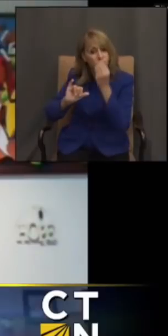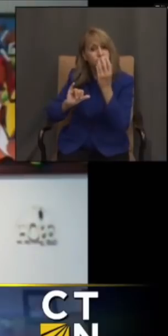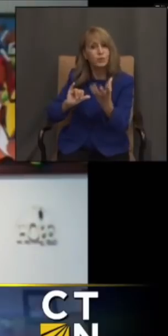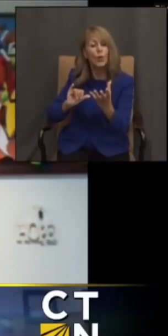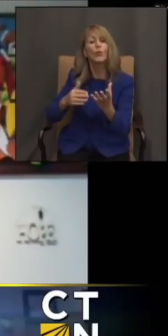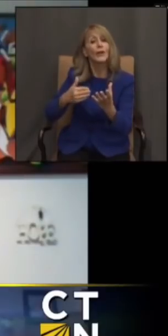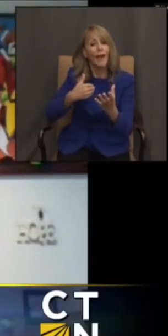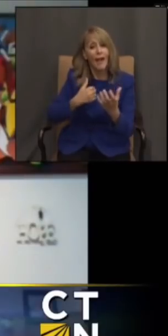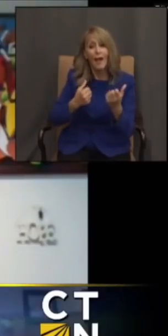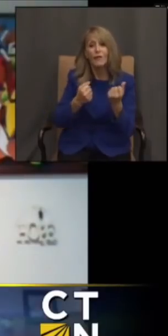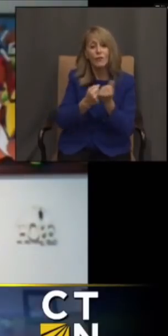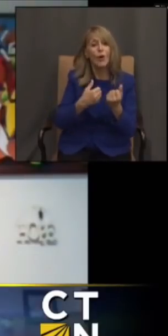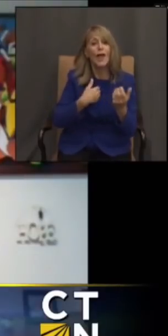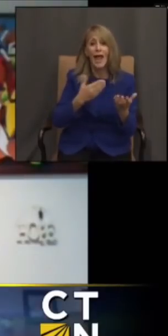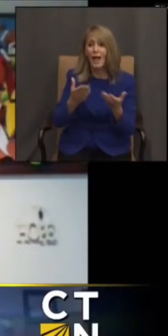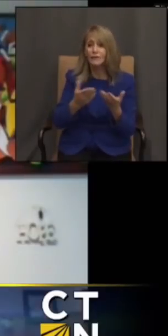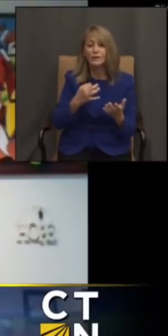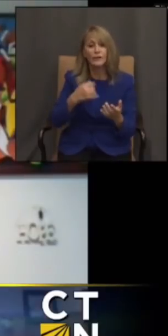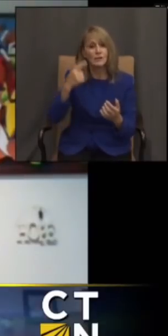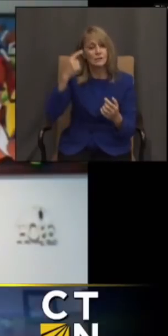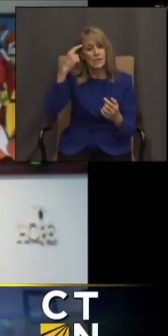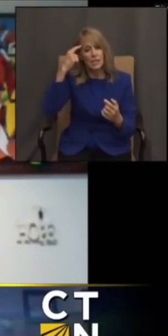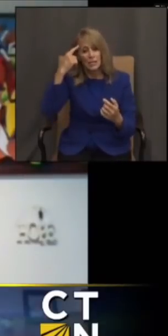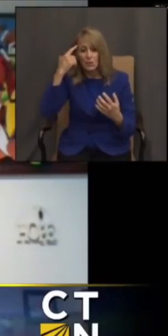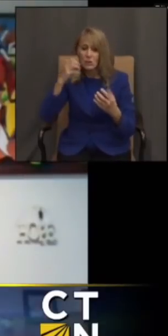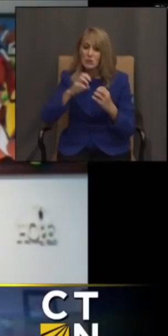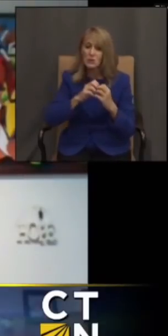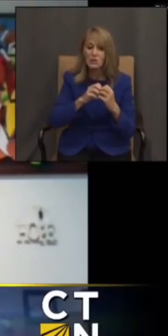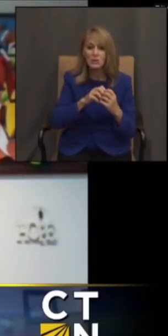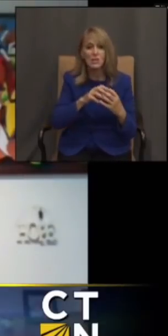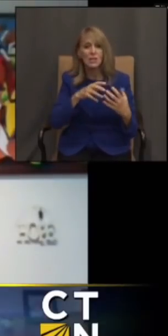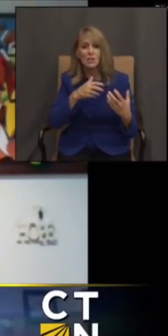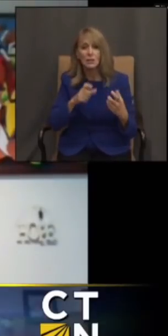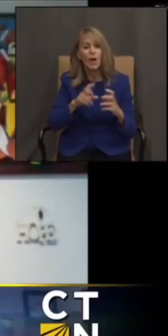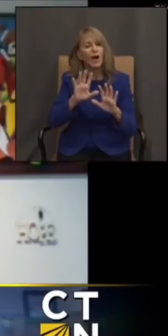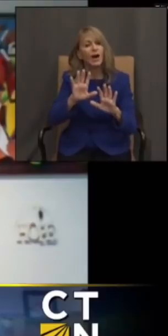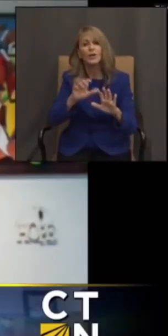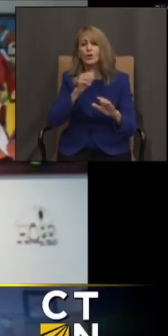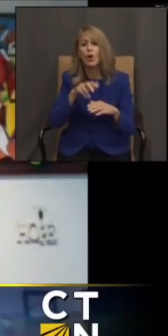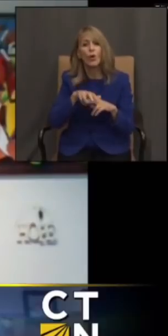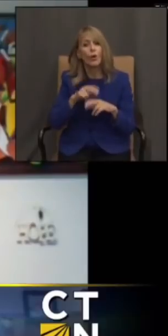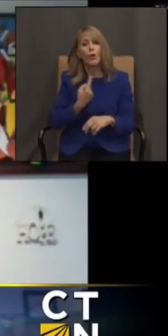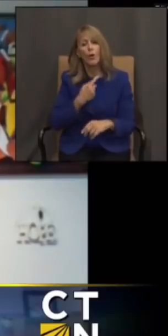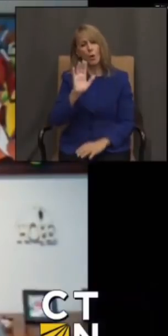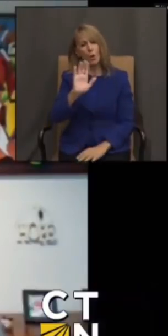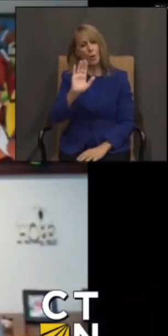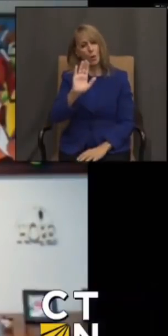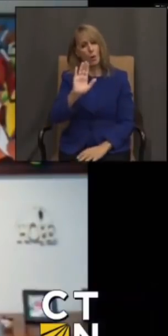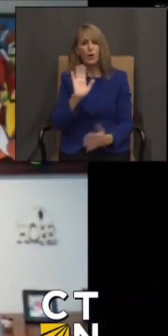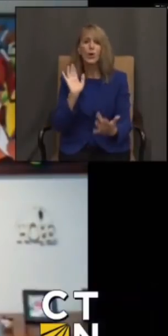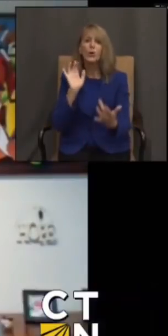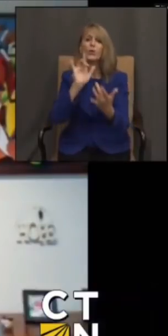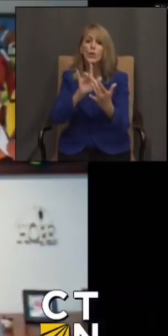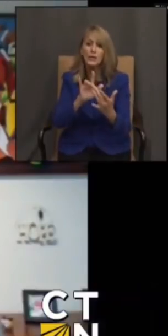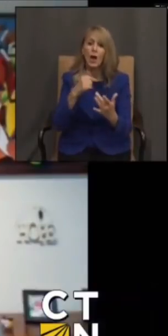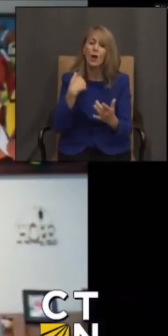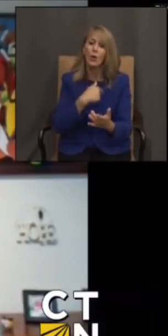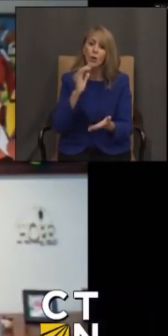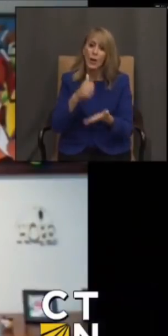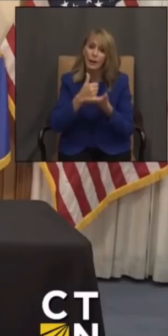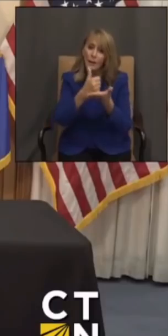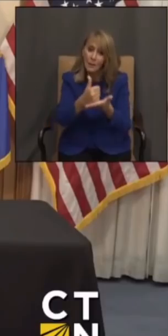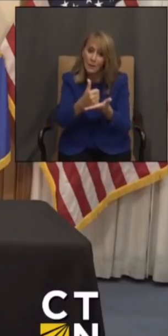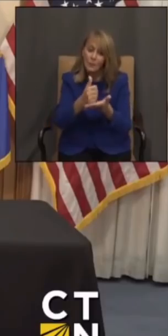are available. If people are struggling, they don't have to struggle alone. Do reach out. because help is available. So thank